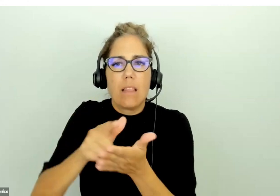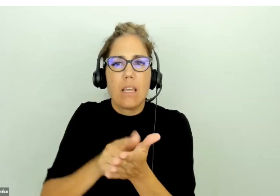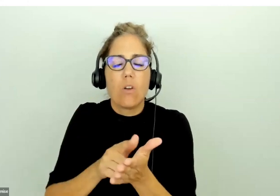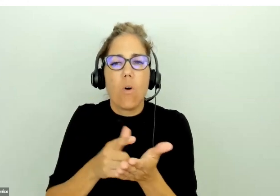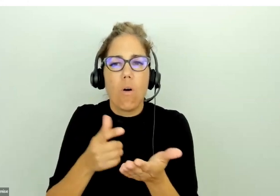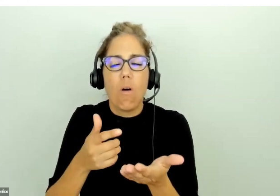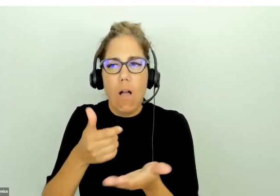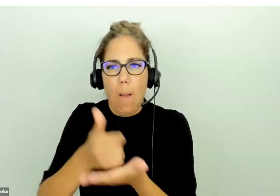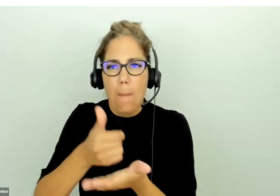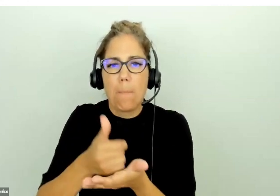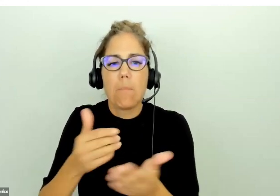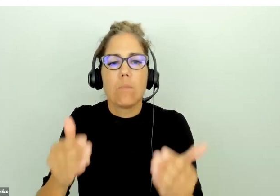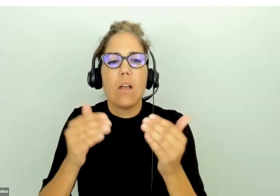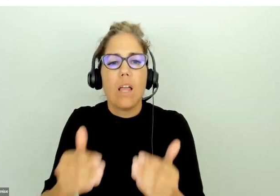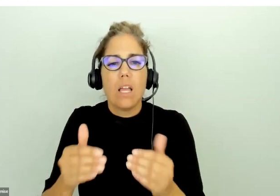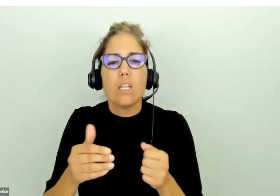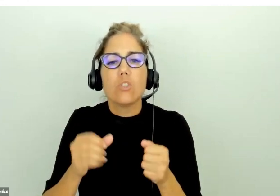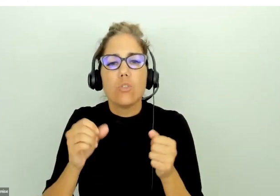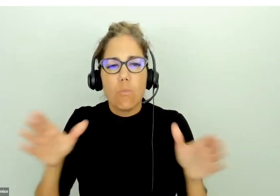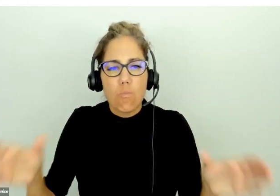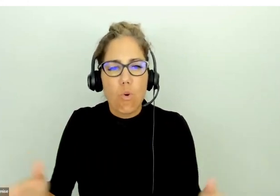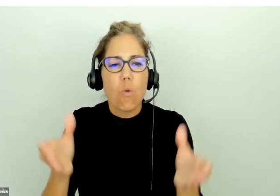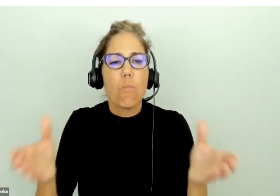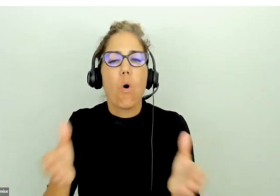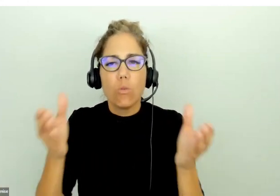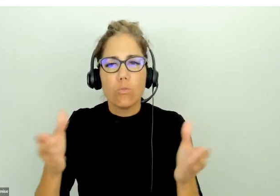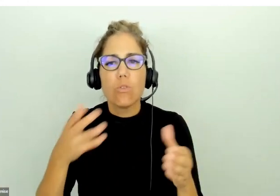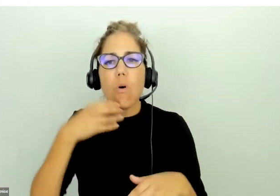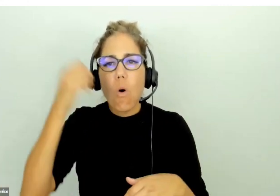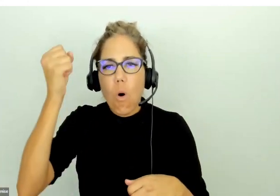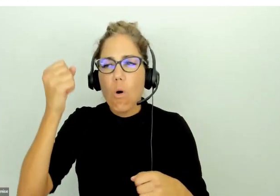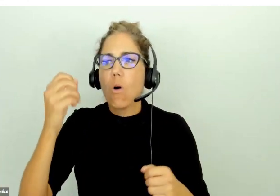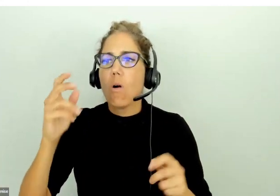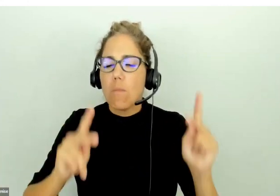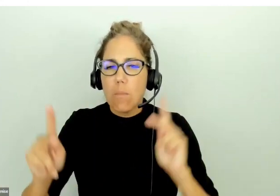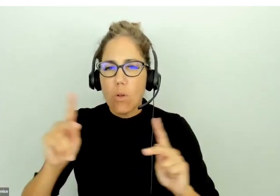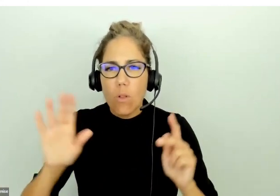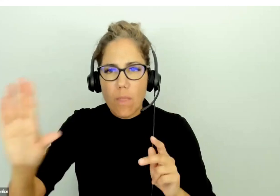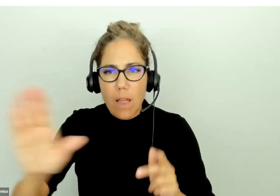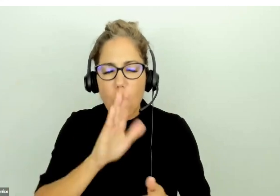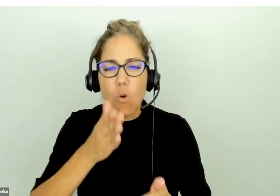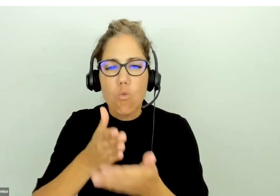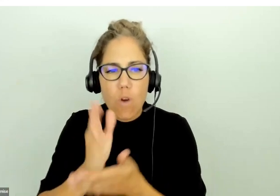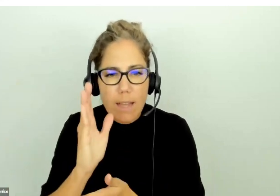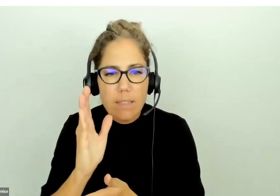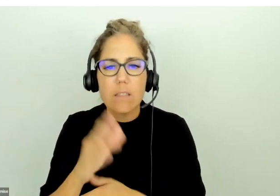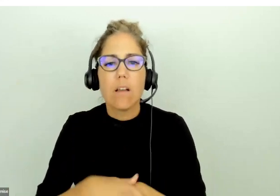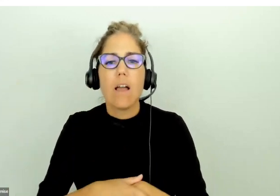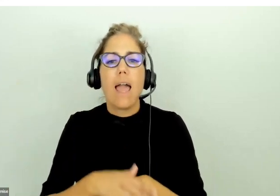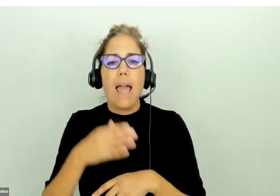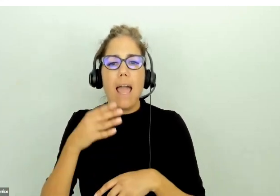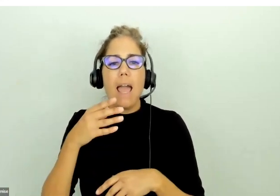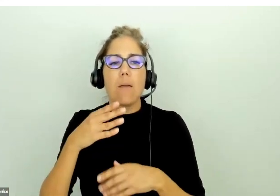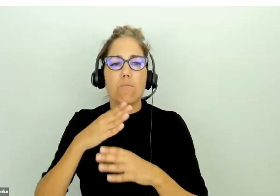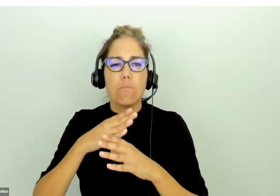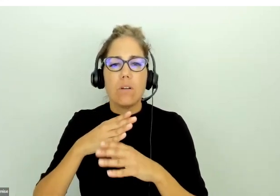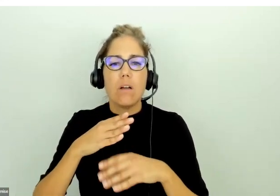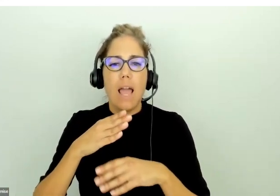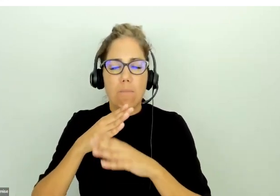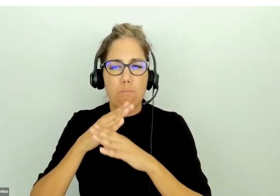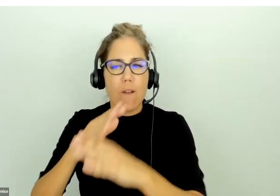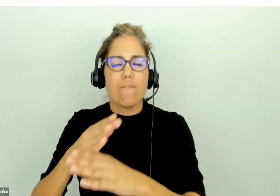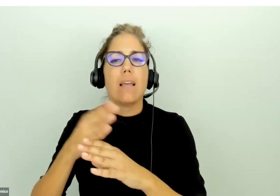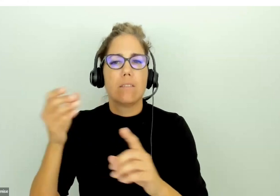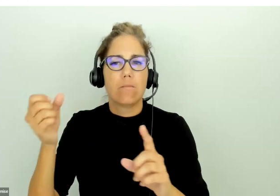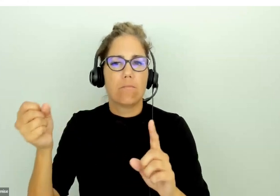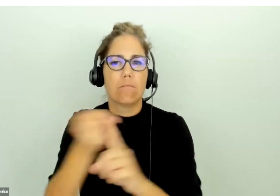the rights of older adults, including those who need LTS, and prevent adult maltreatment. We know